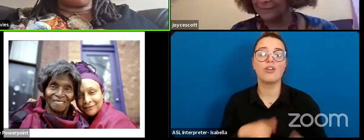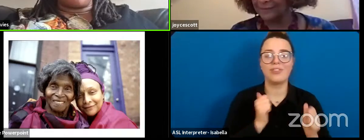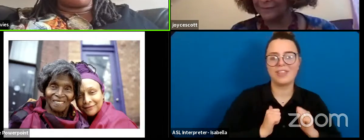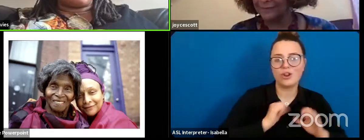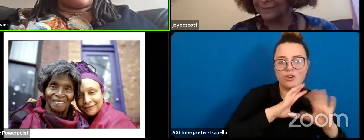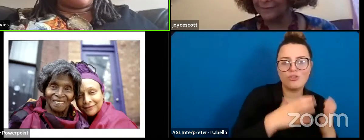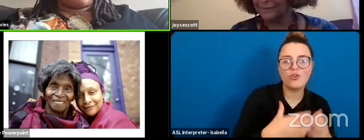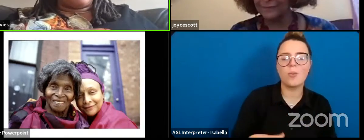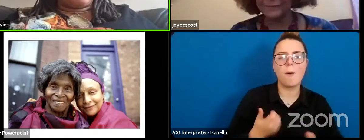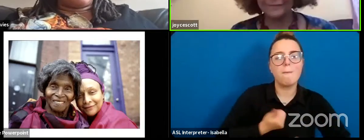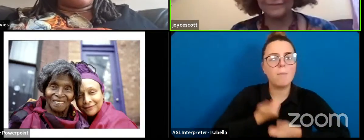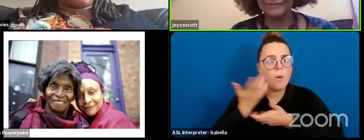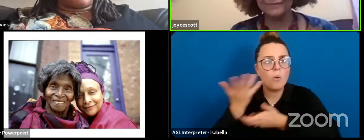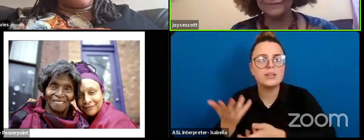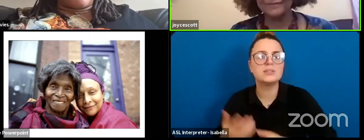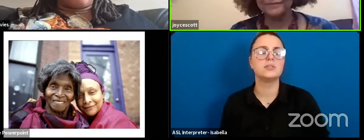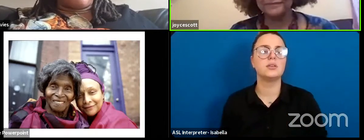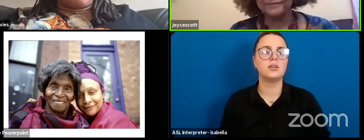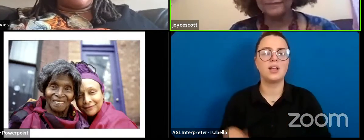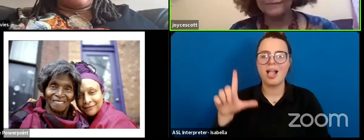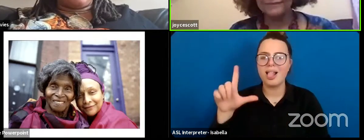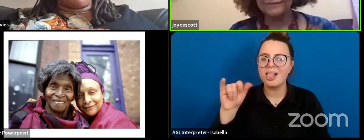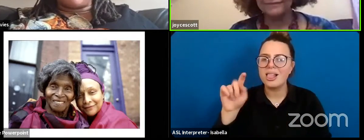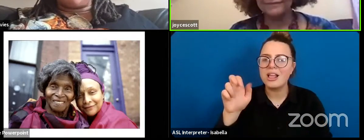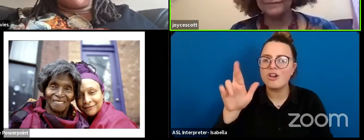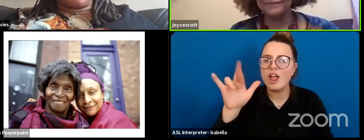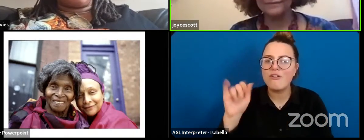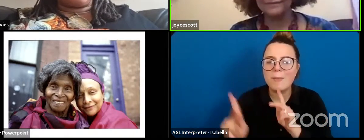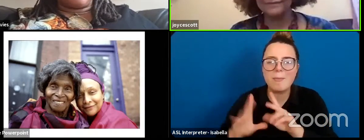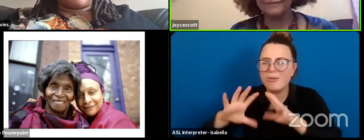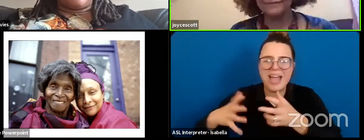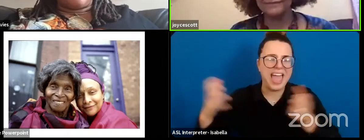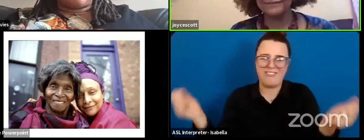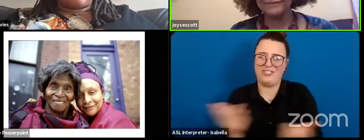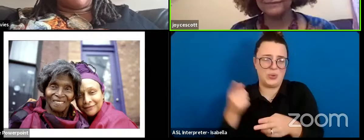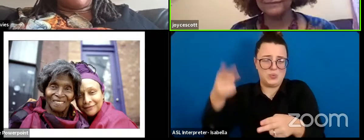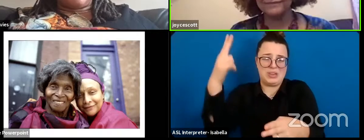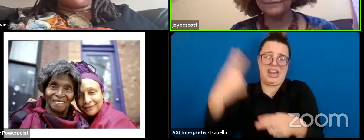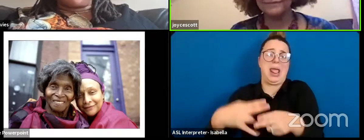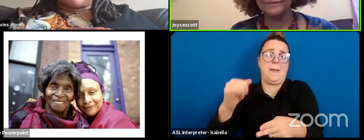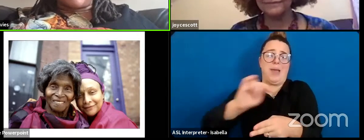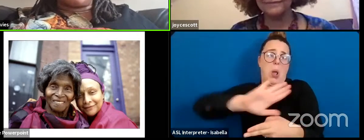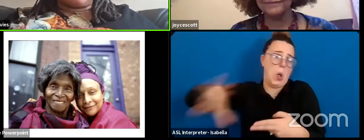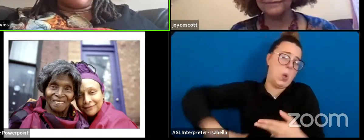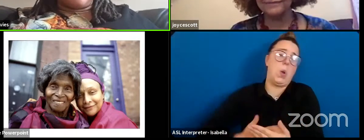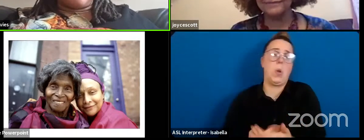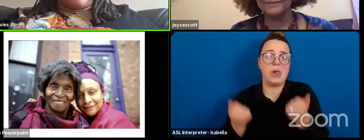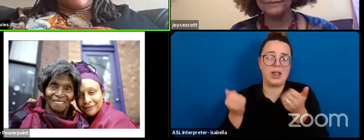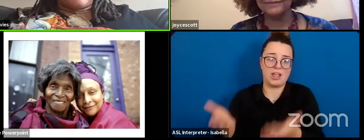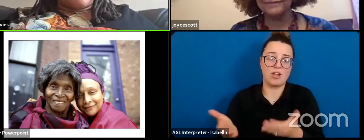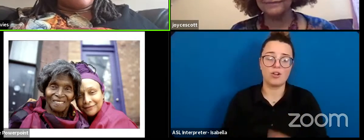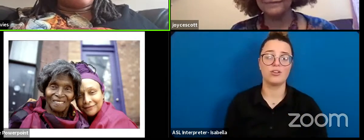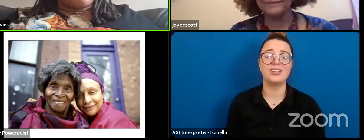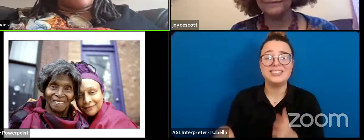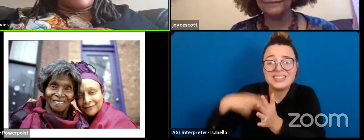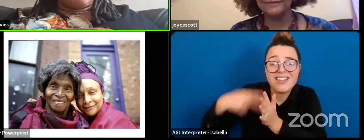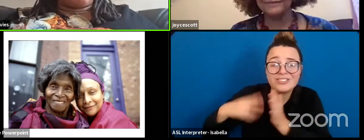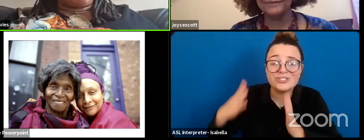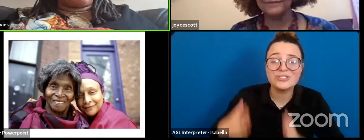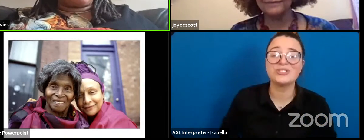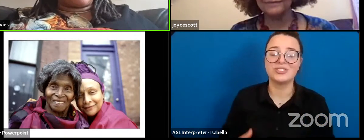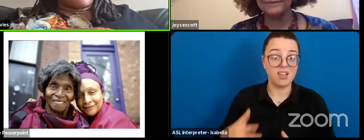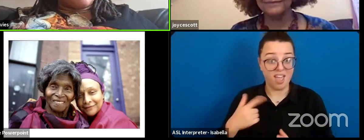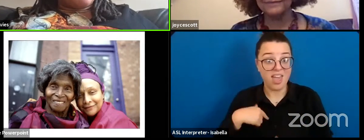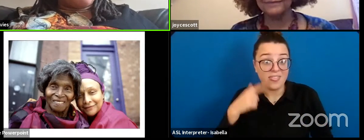real group of poets here. There are literary people here, you name it, we're here. There are dancers here, and I think they